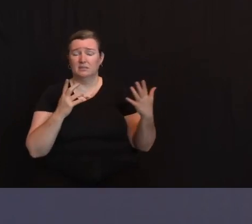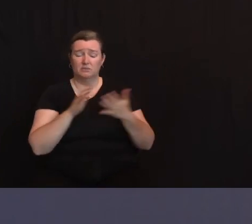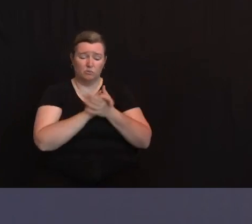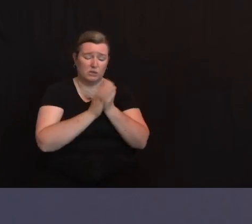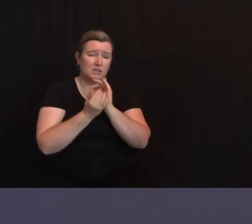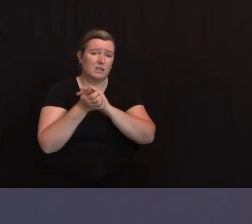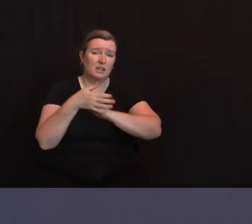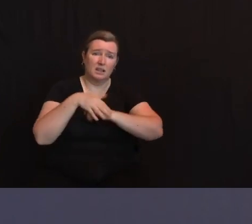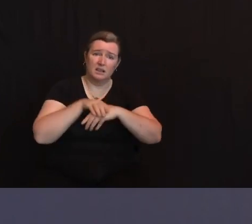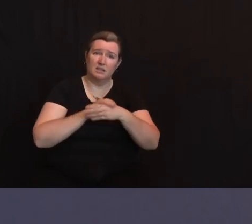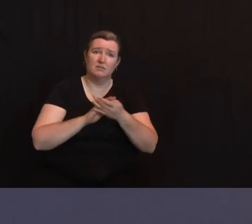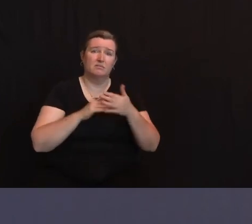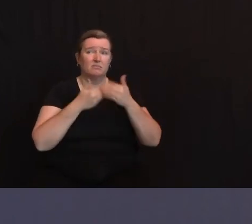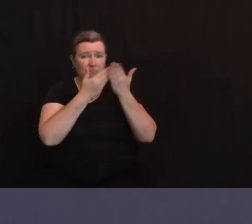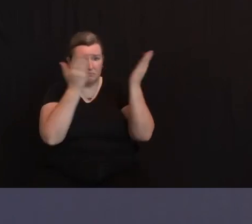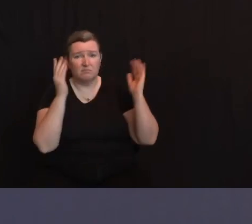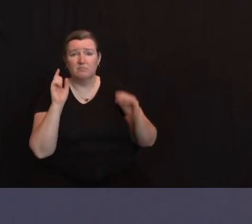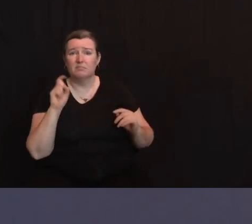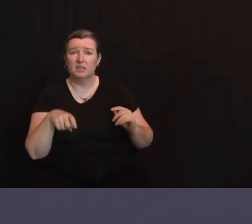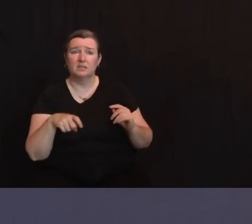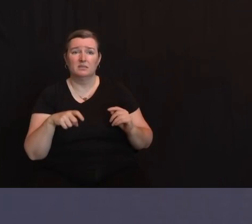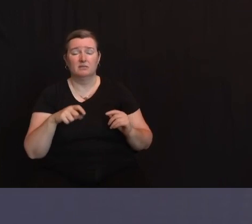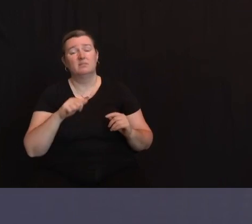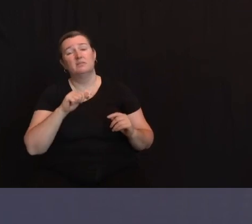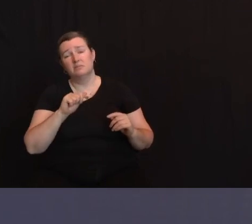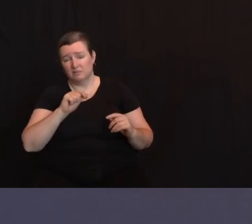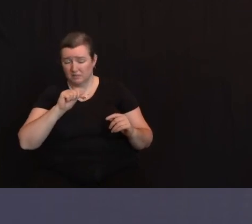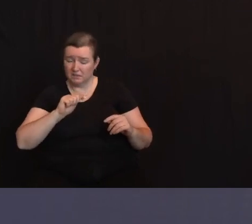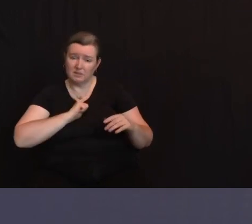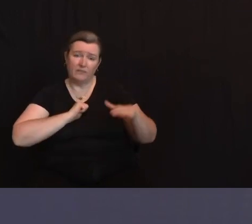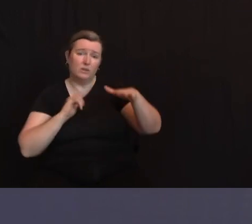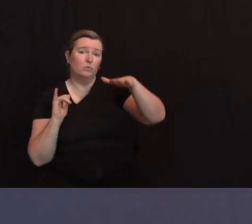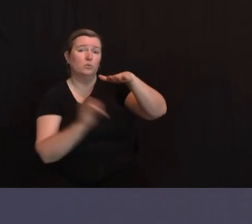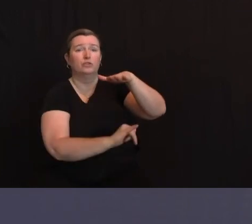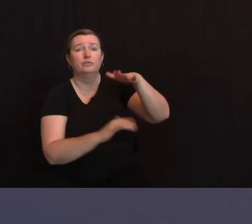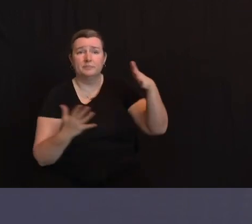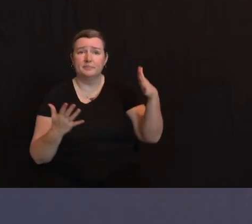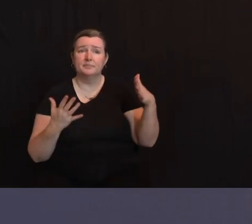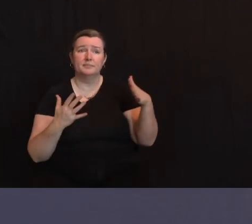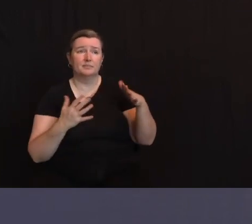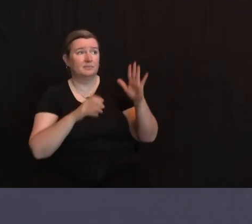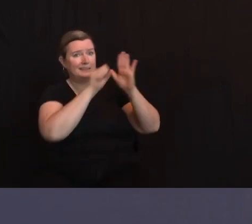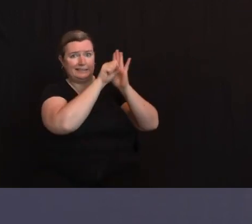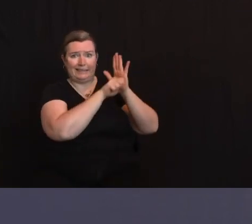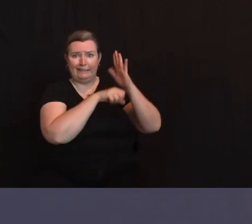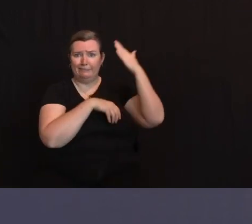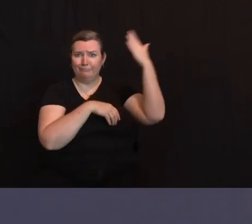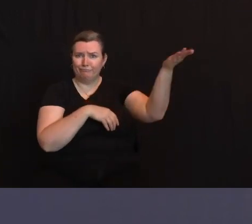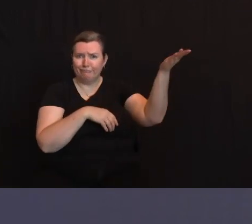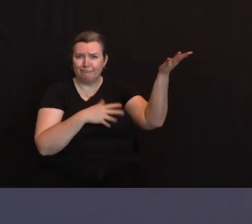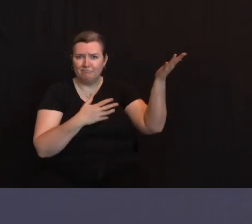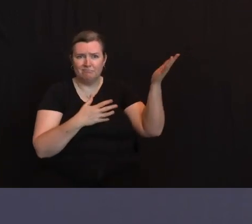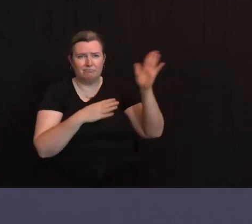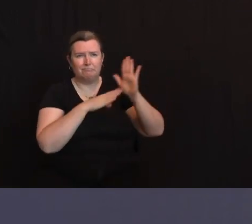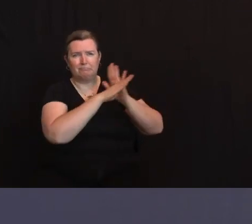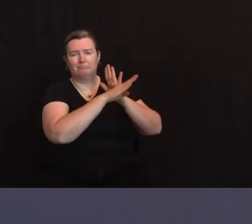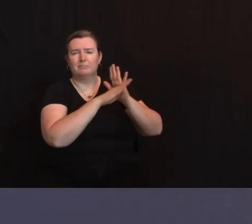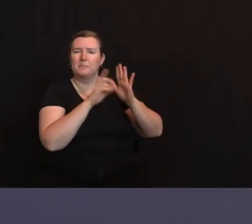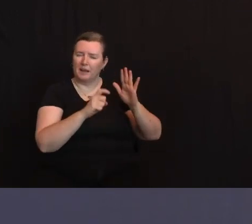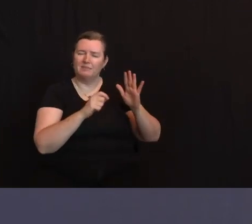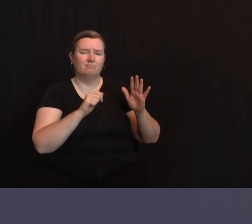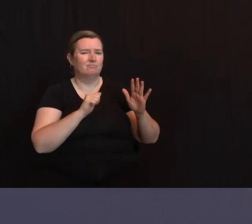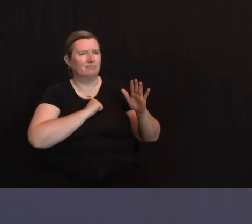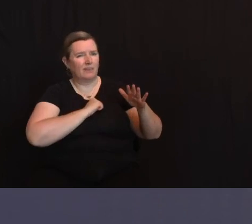water, self-quarantining if you have been in one of these places, testing. We know what